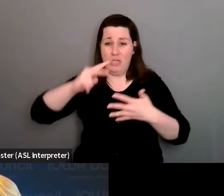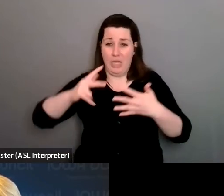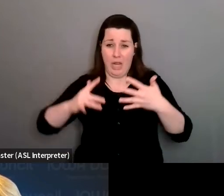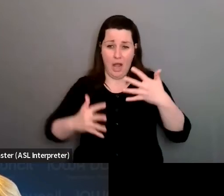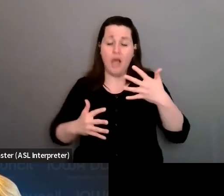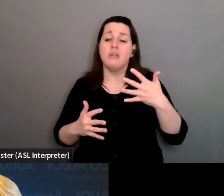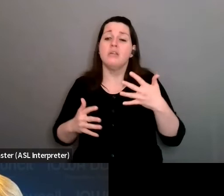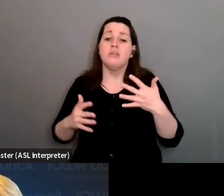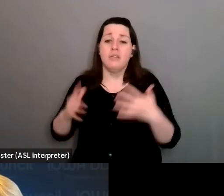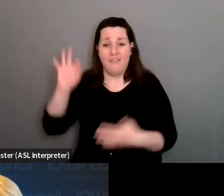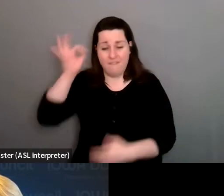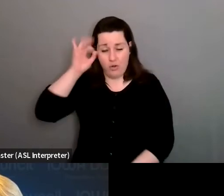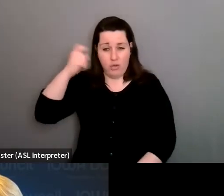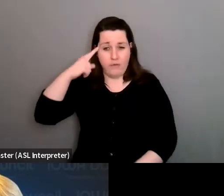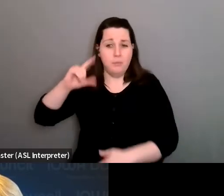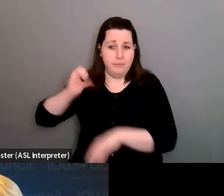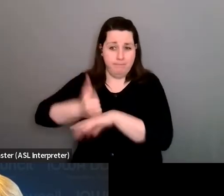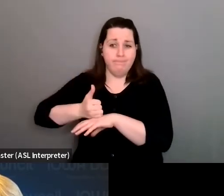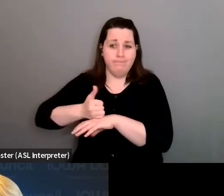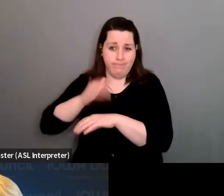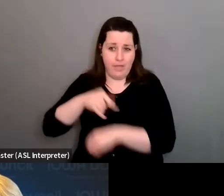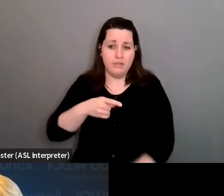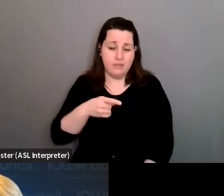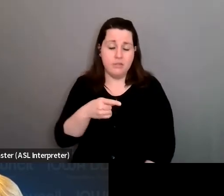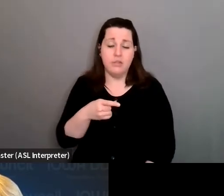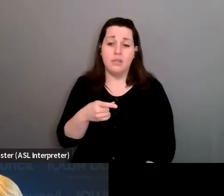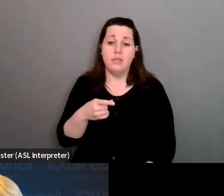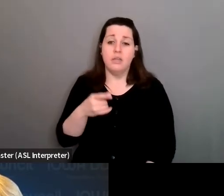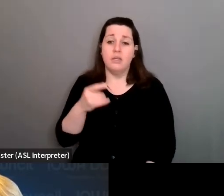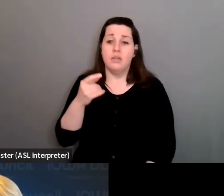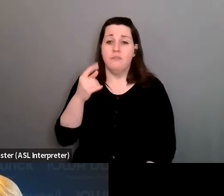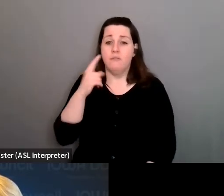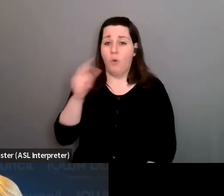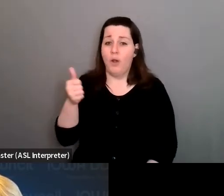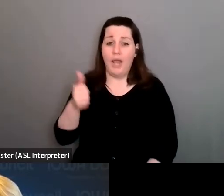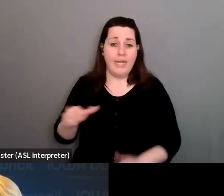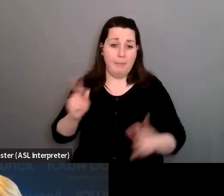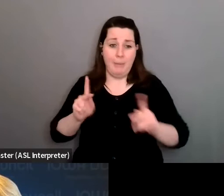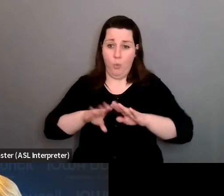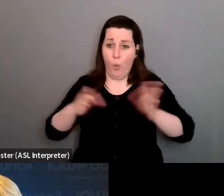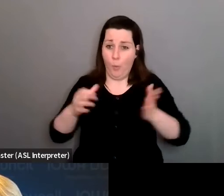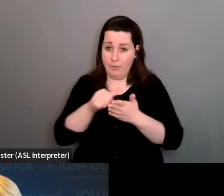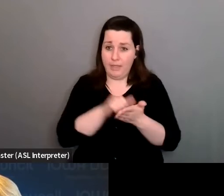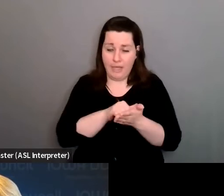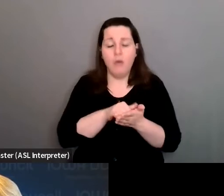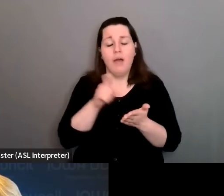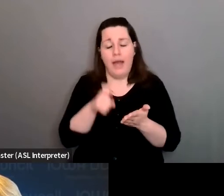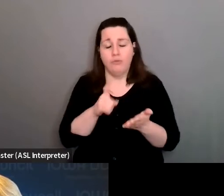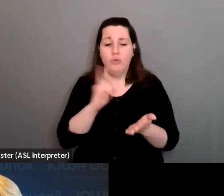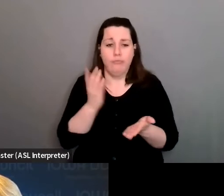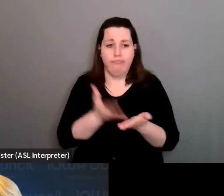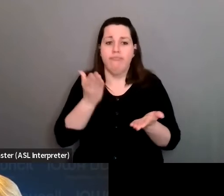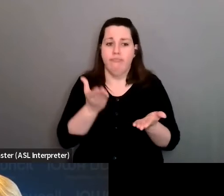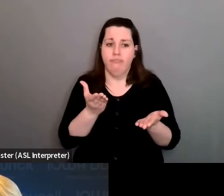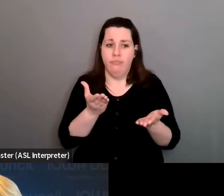by the federal government. And, for anybody to open the account, they have to certify that anybody above